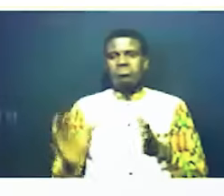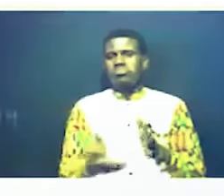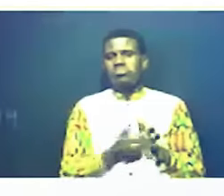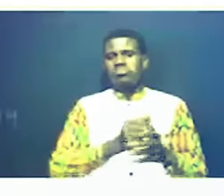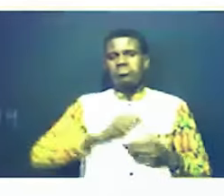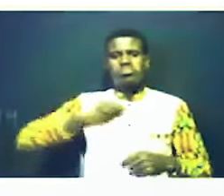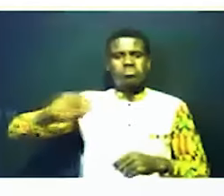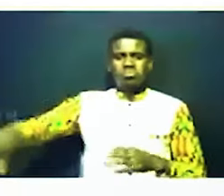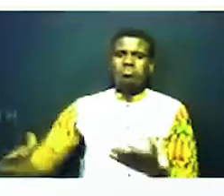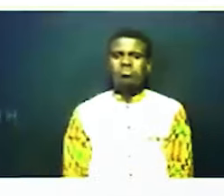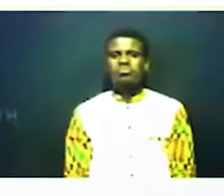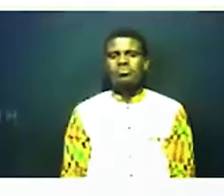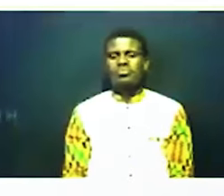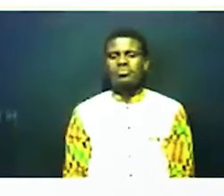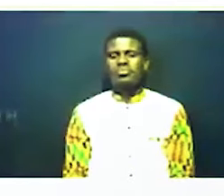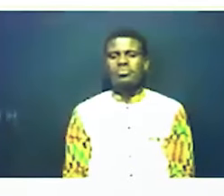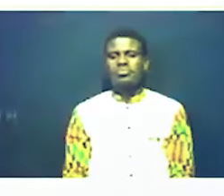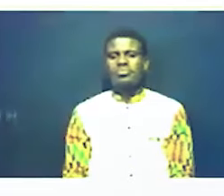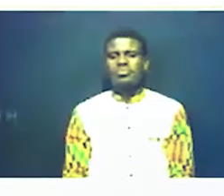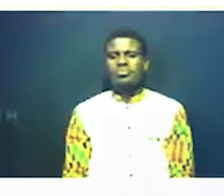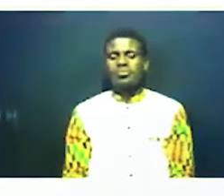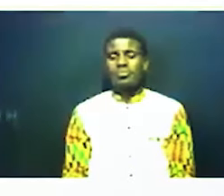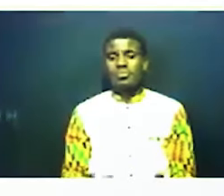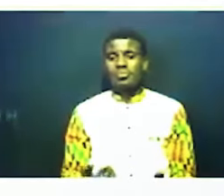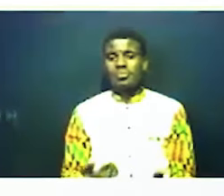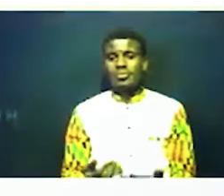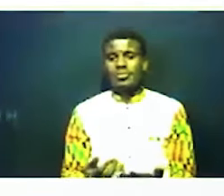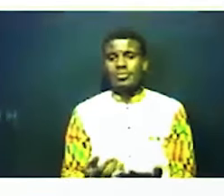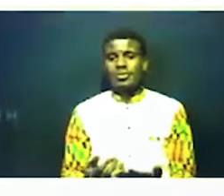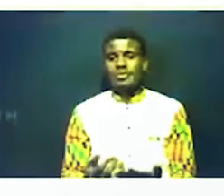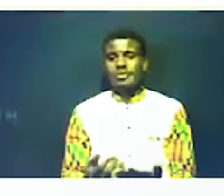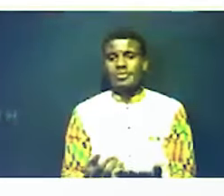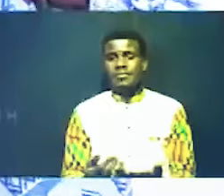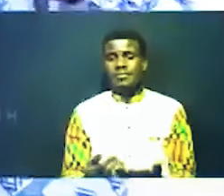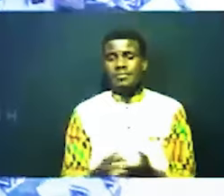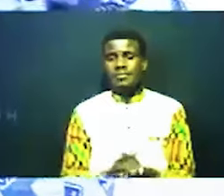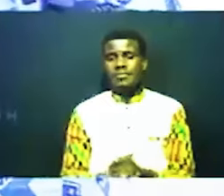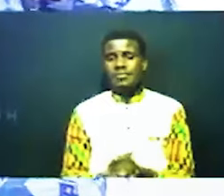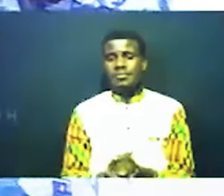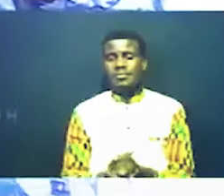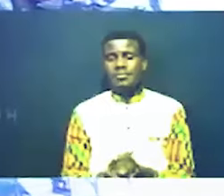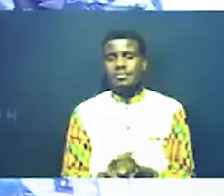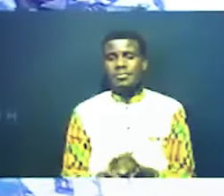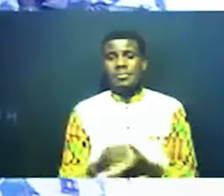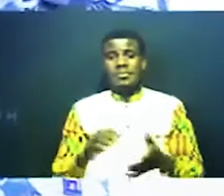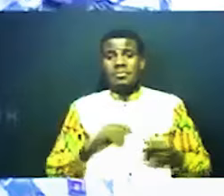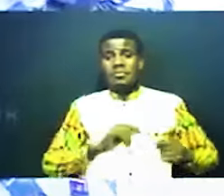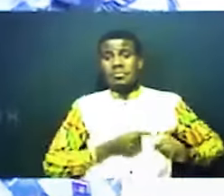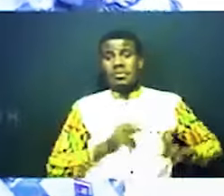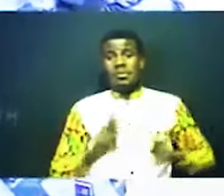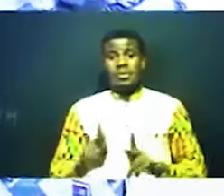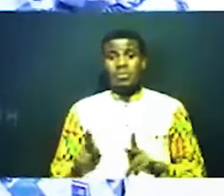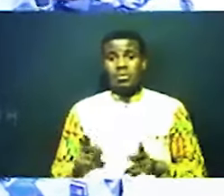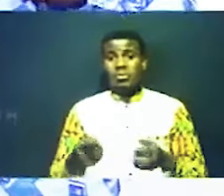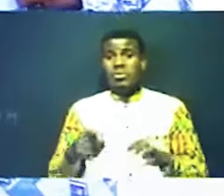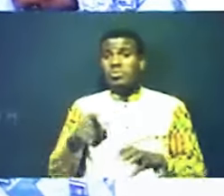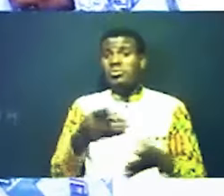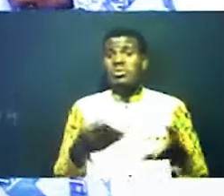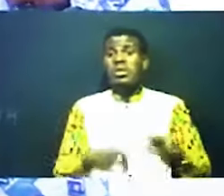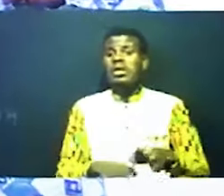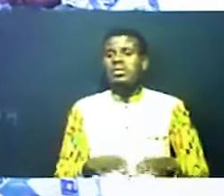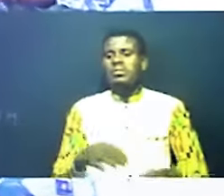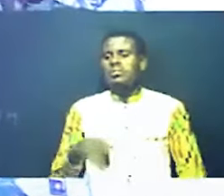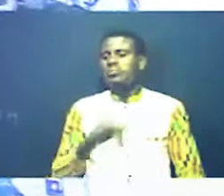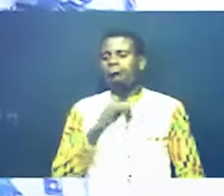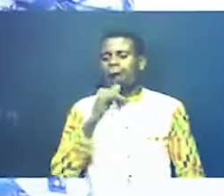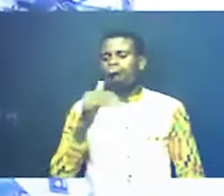are unsympathetic. When they are bitter, they are unsympathetic. When you die, when they are, sometimes they see an enemy's